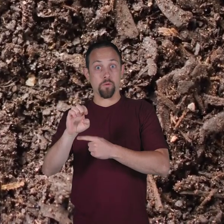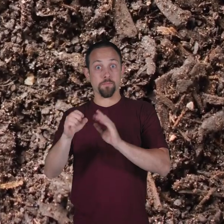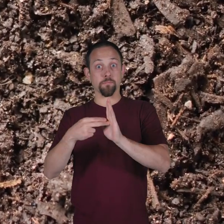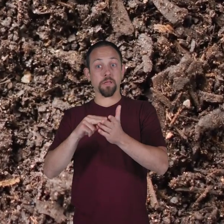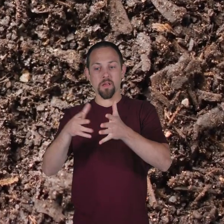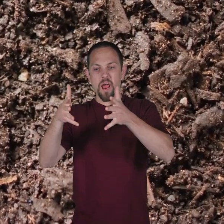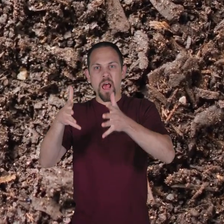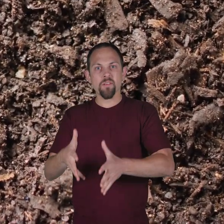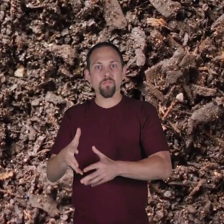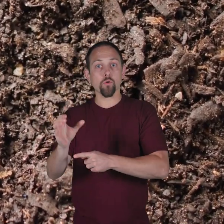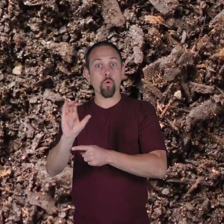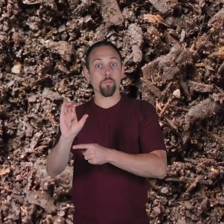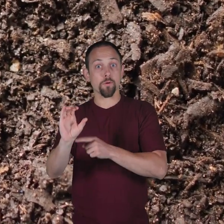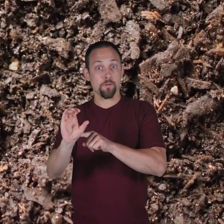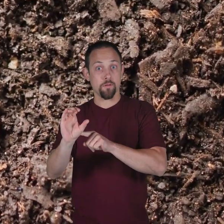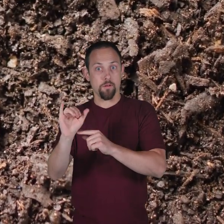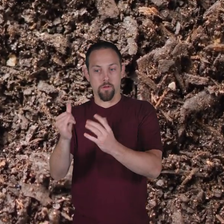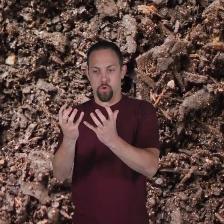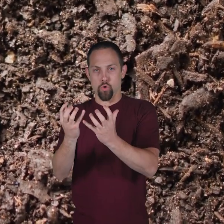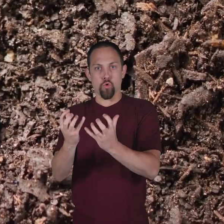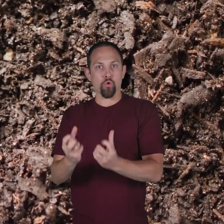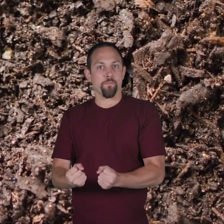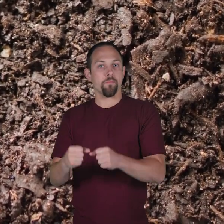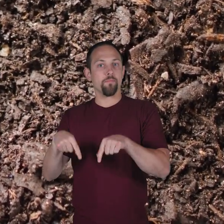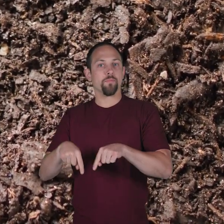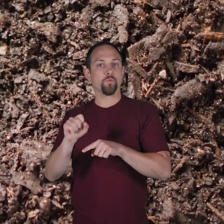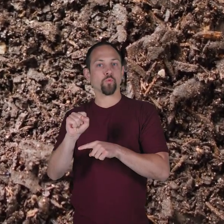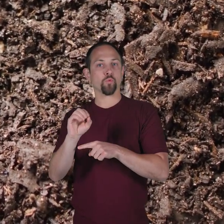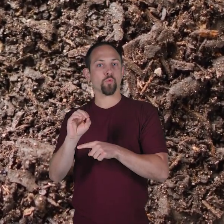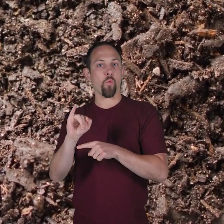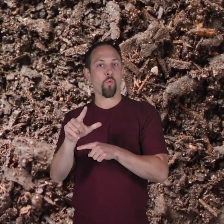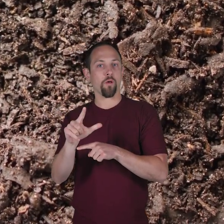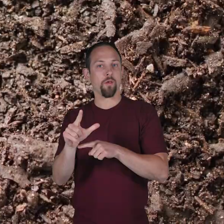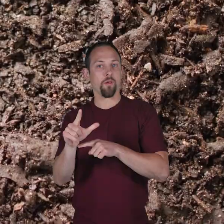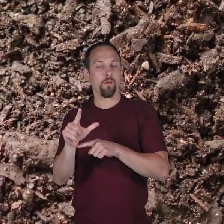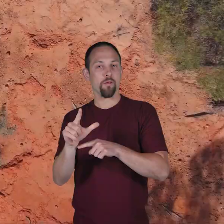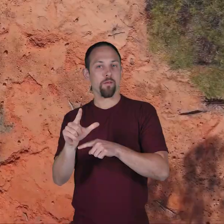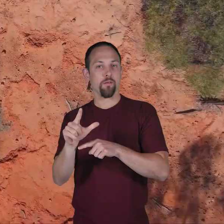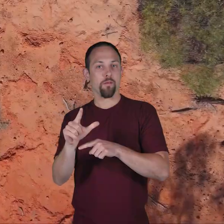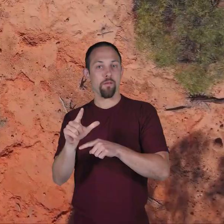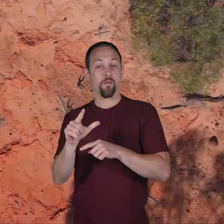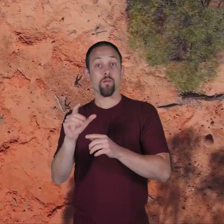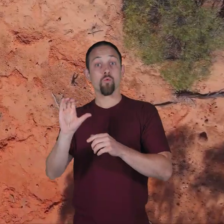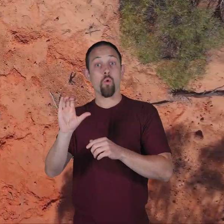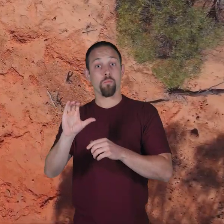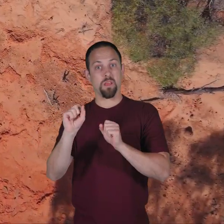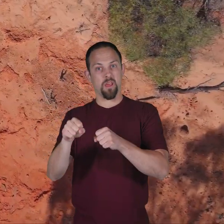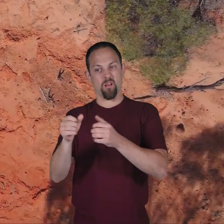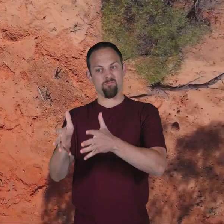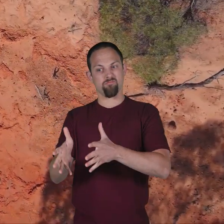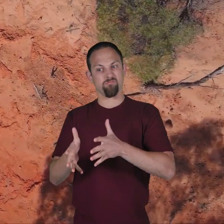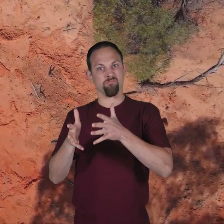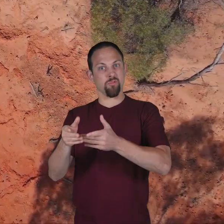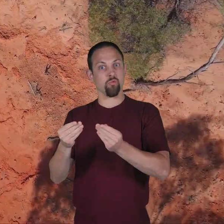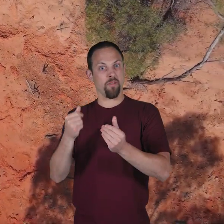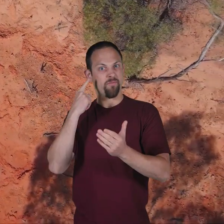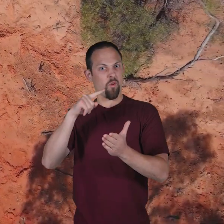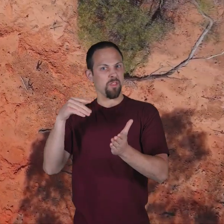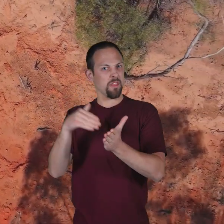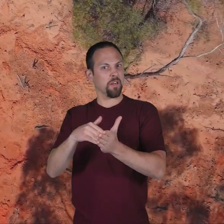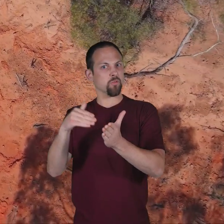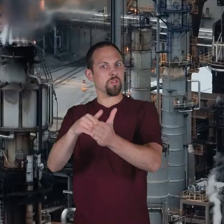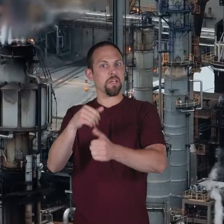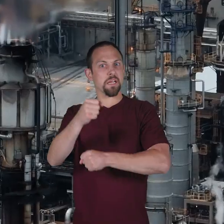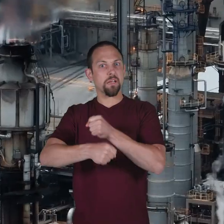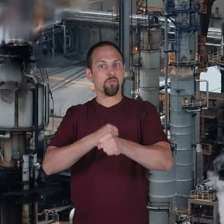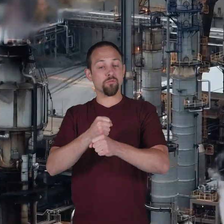means that the leftover carbon is absorbed into the soil carbon that remains in the ground for thousands of